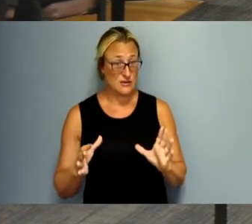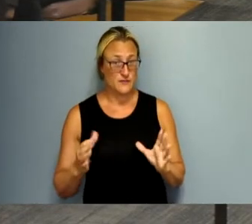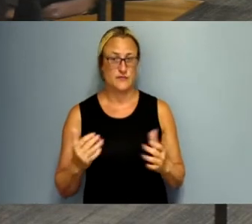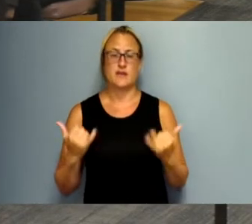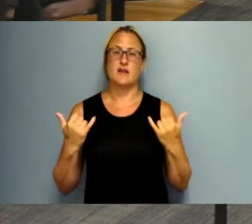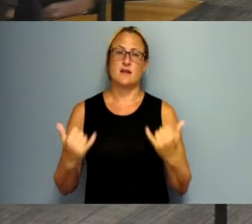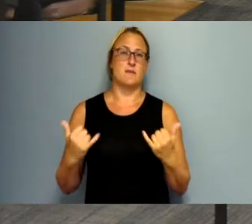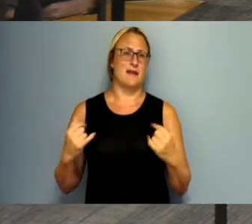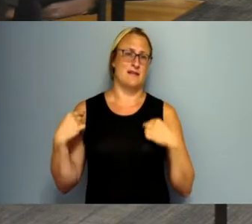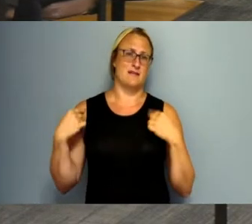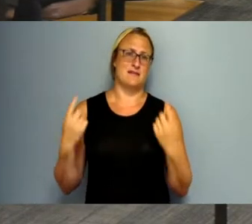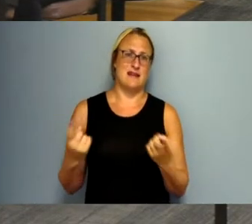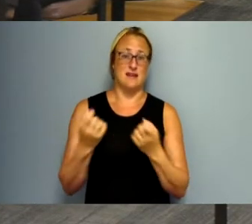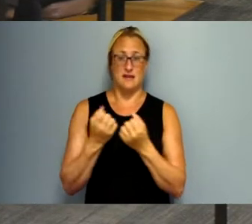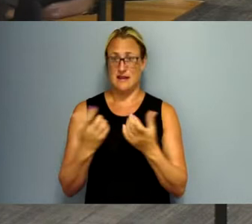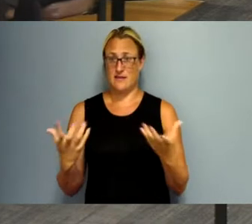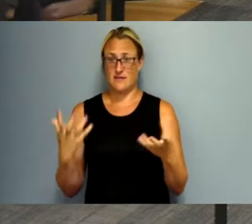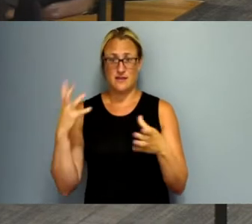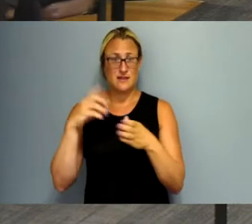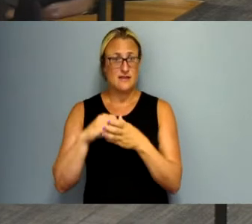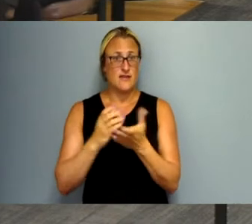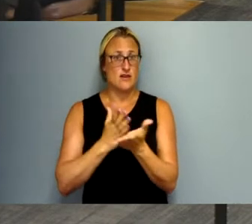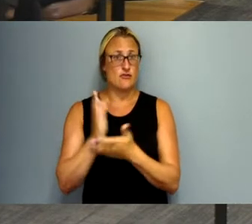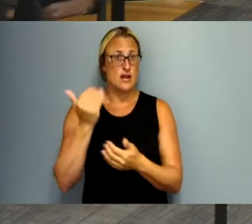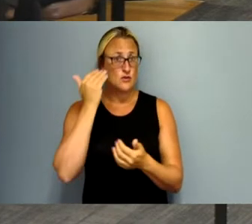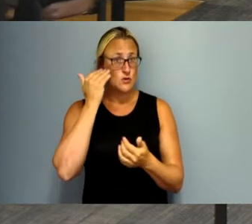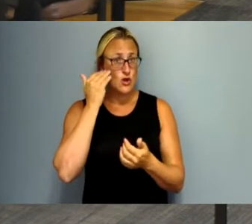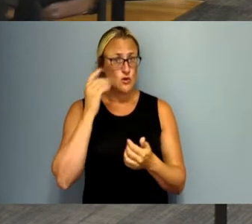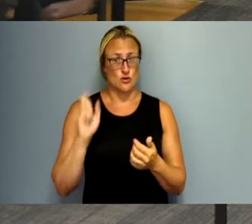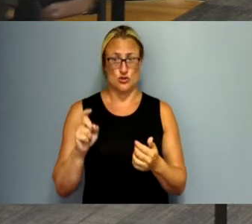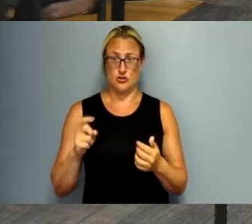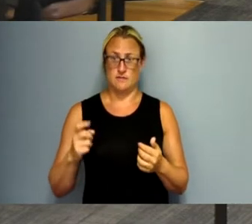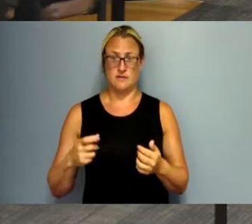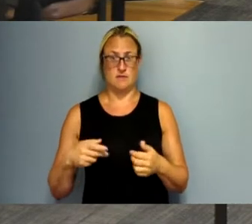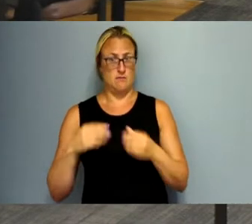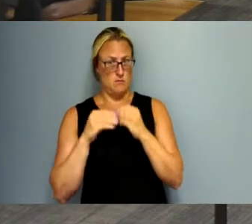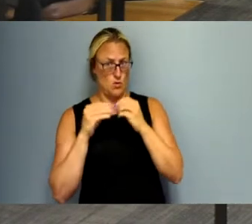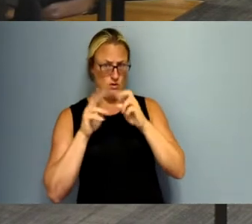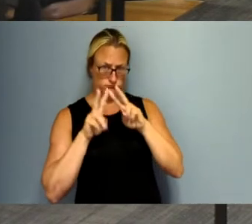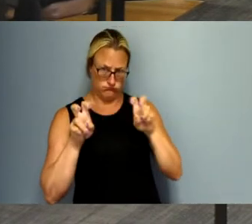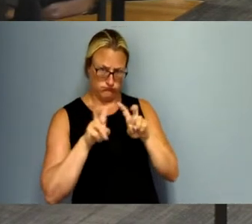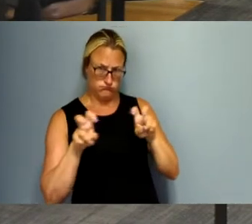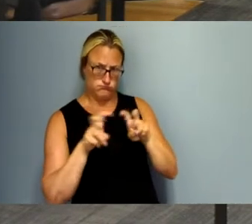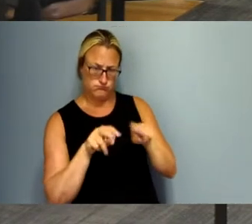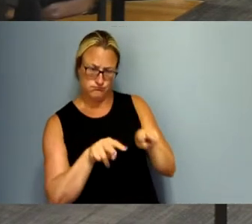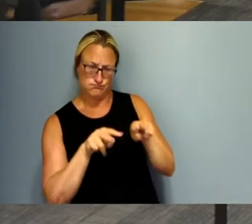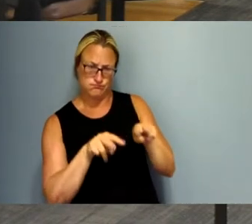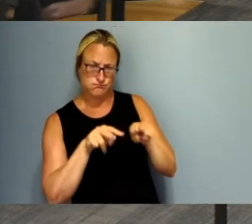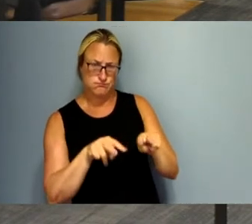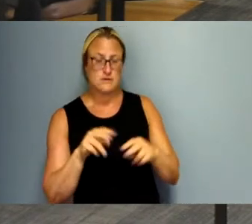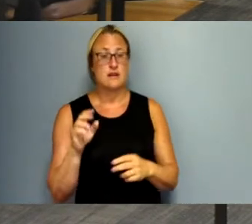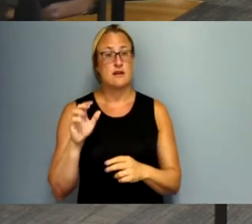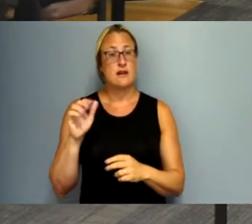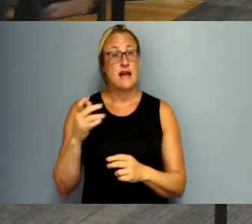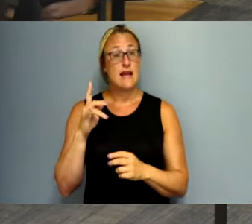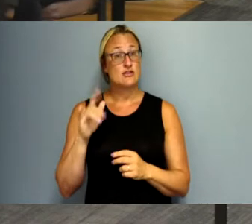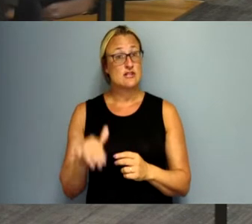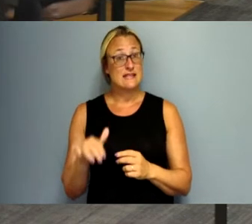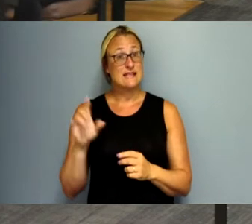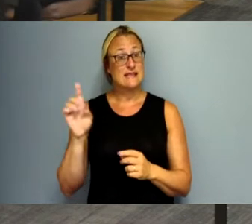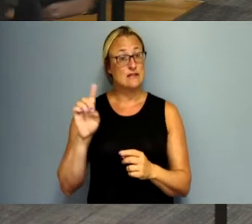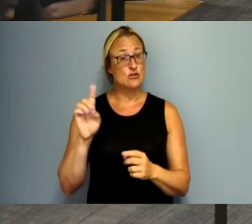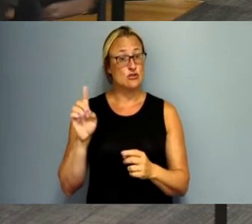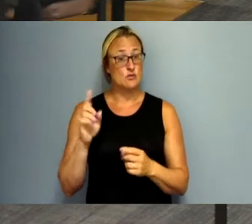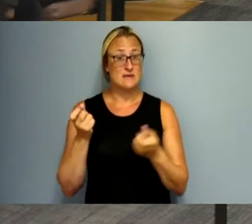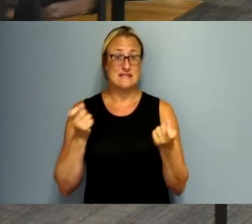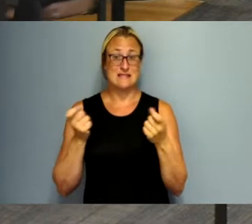Right to Knows that involve the commissioners should be under heightened scrutiny. I don't know how long Ashley DeYube has been